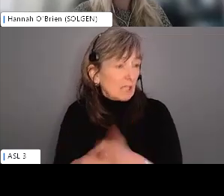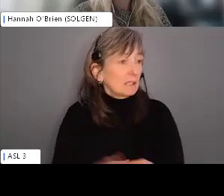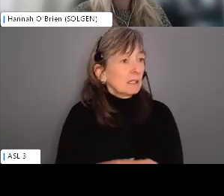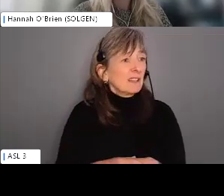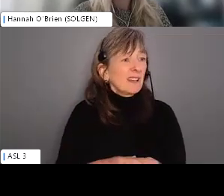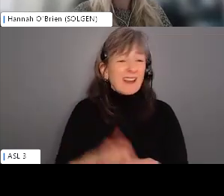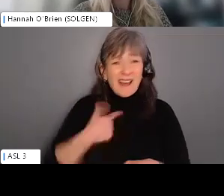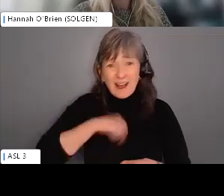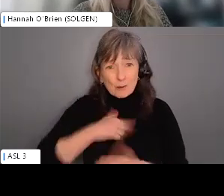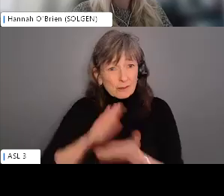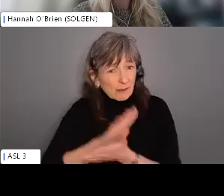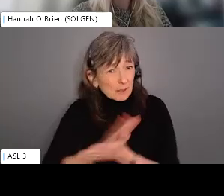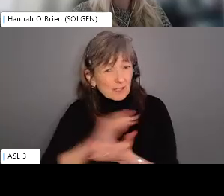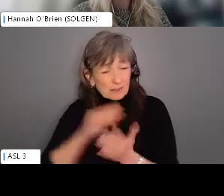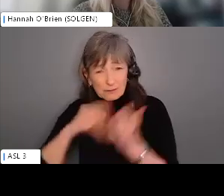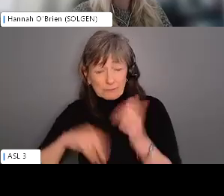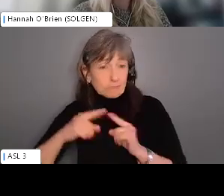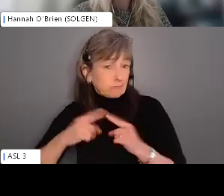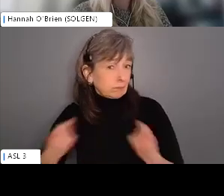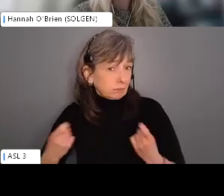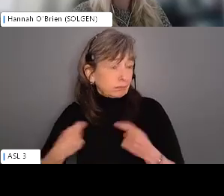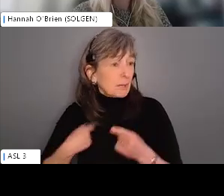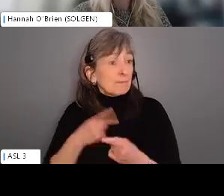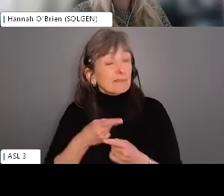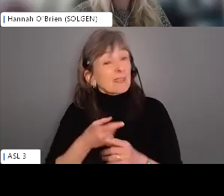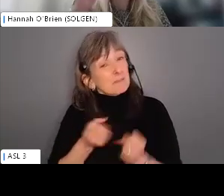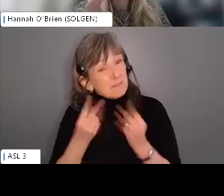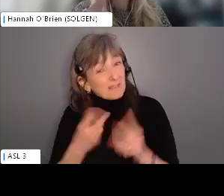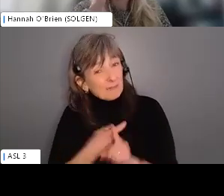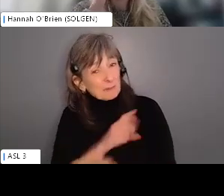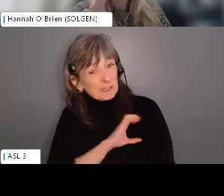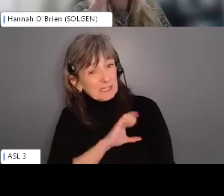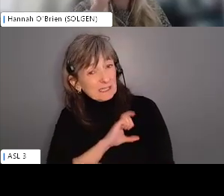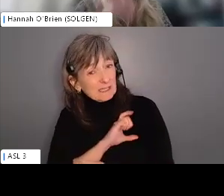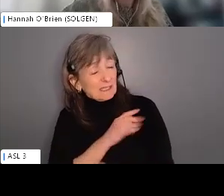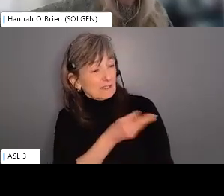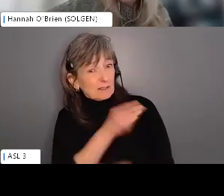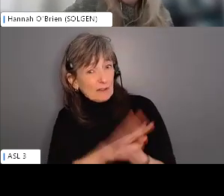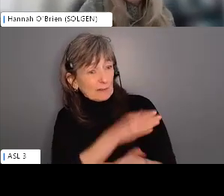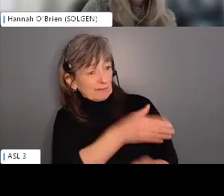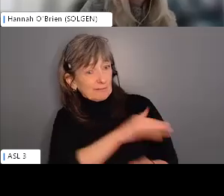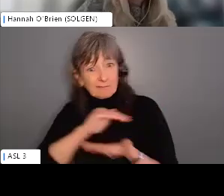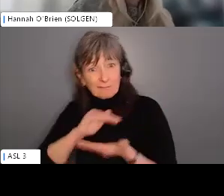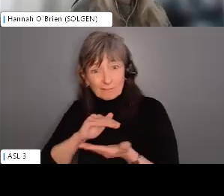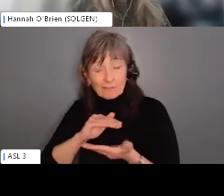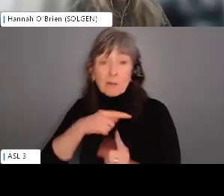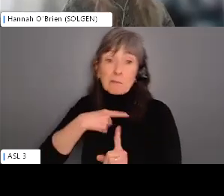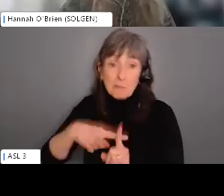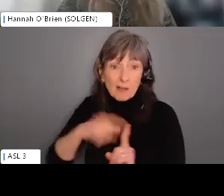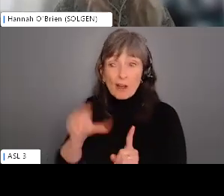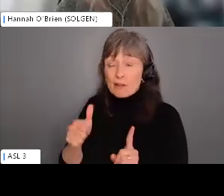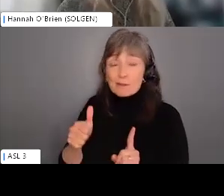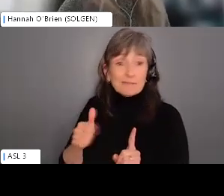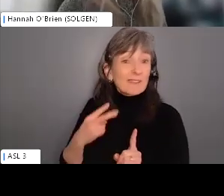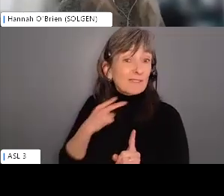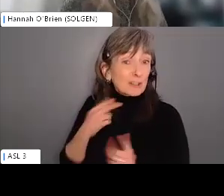documentation. A lot do come from police briefs, but we will also obtain documents from victim